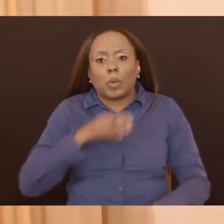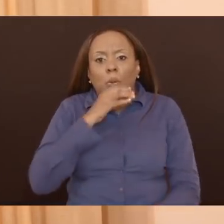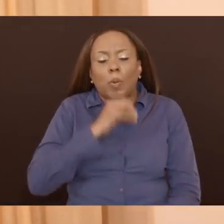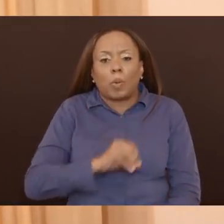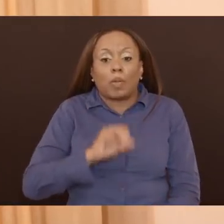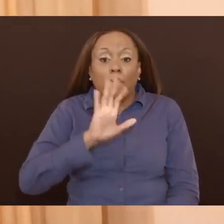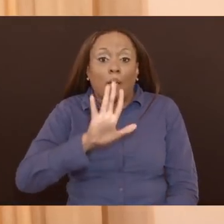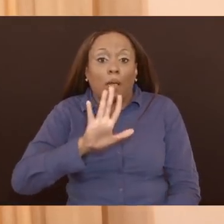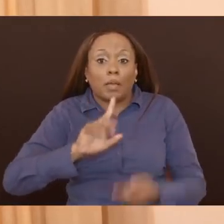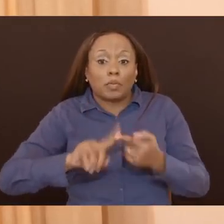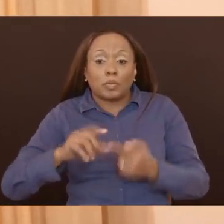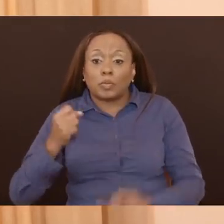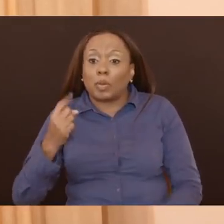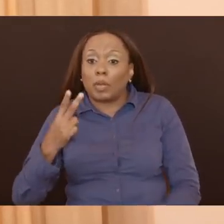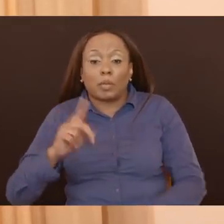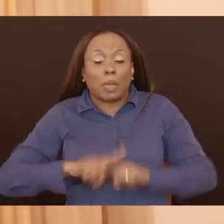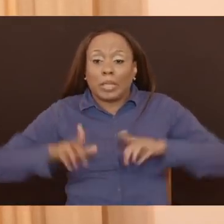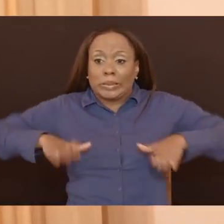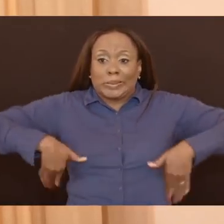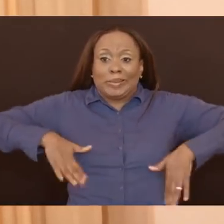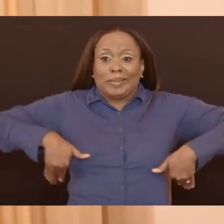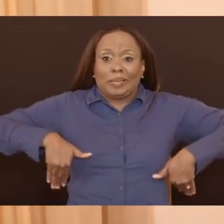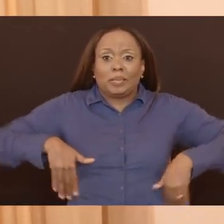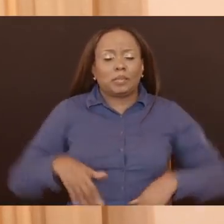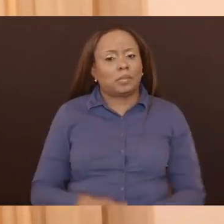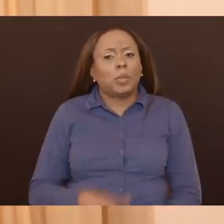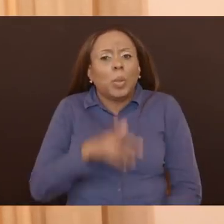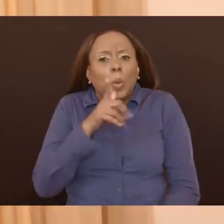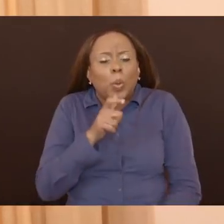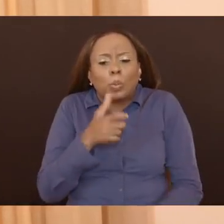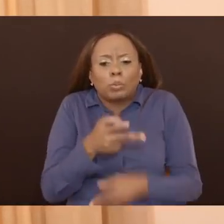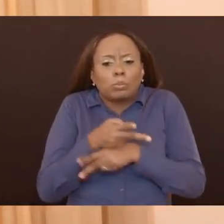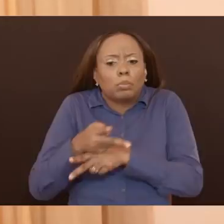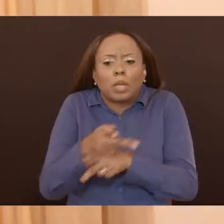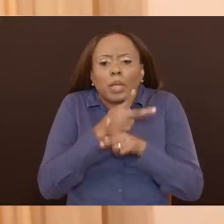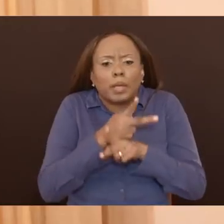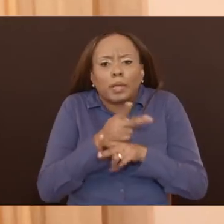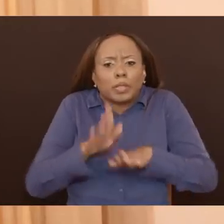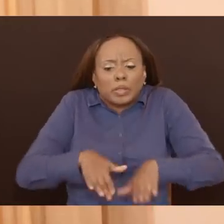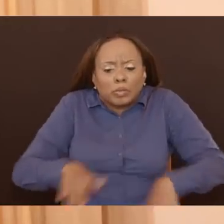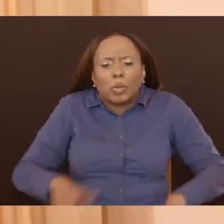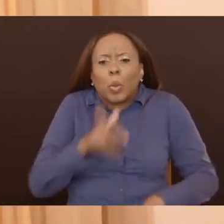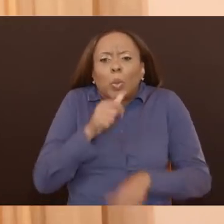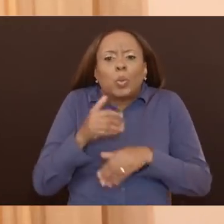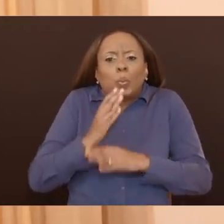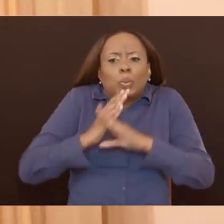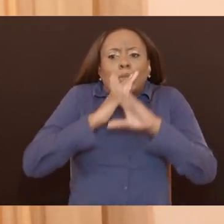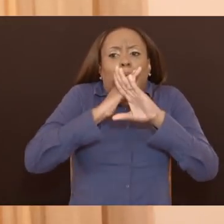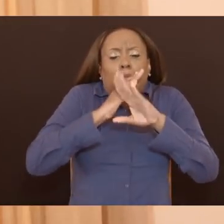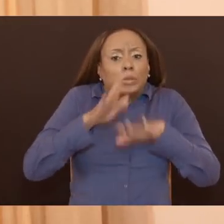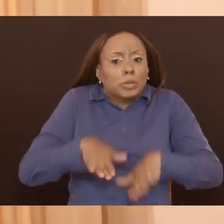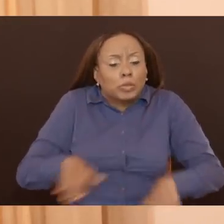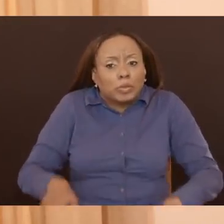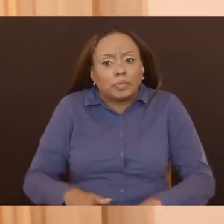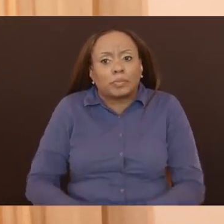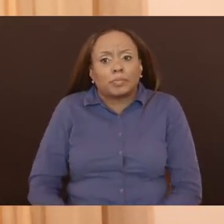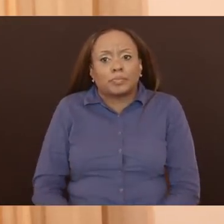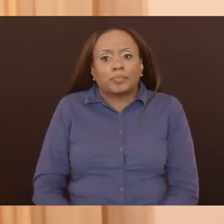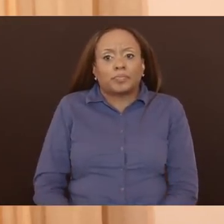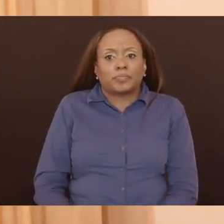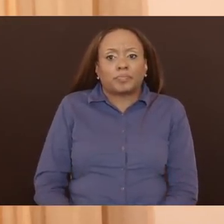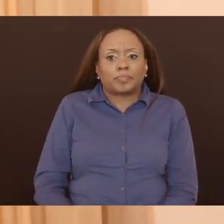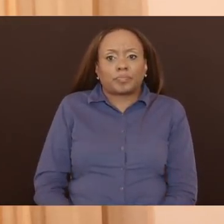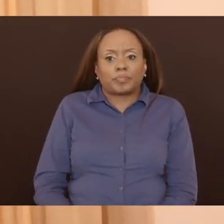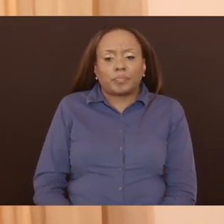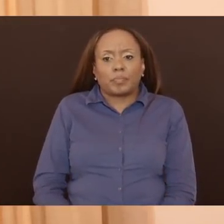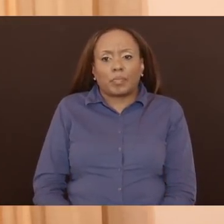not yet have it. So who takes care of them? The country that I know is the country that protects the most